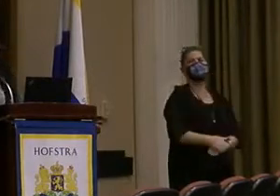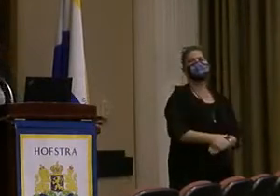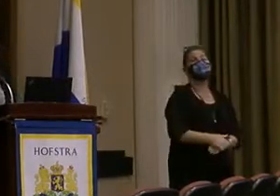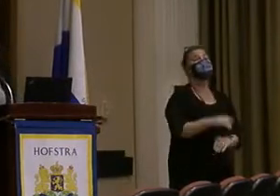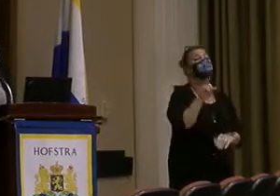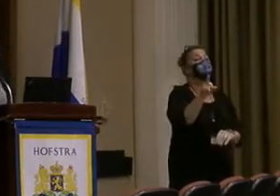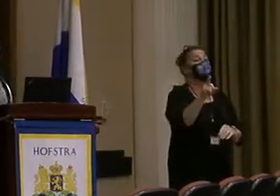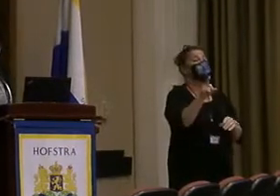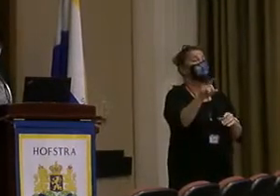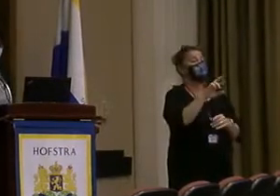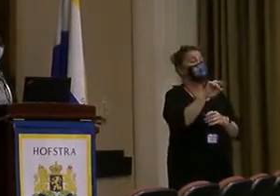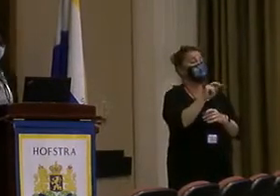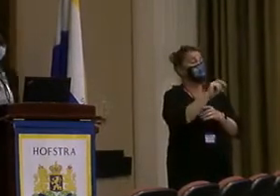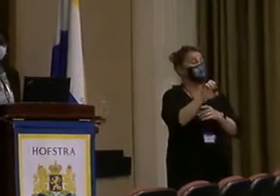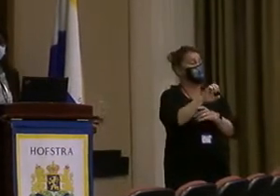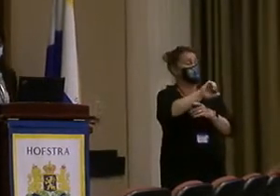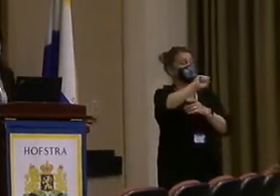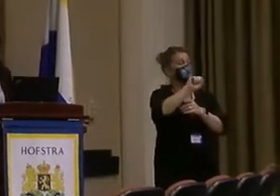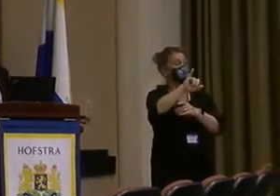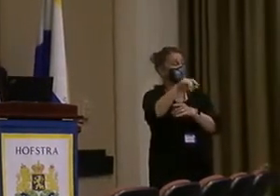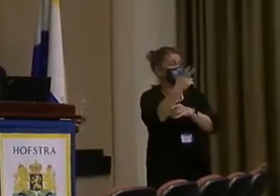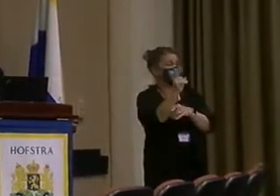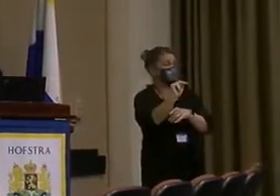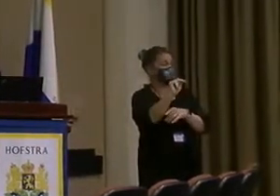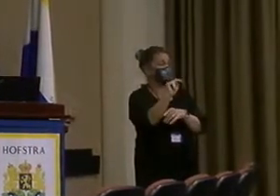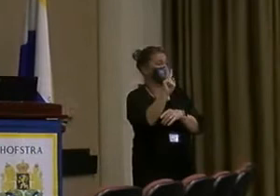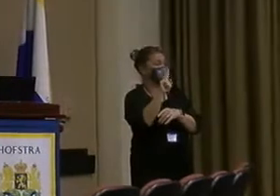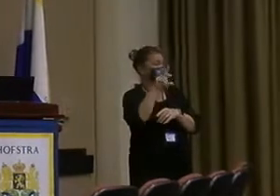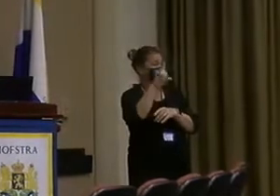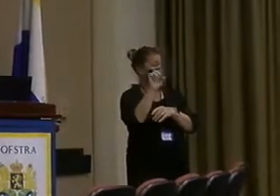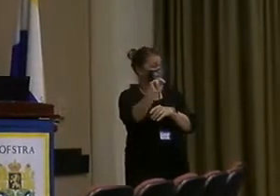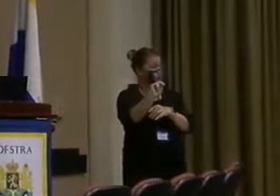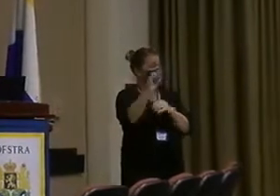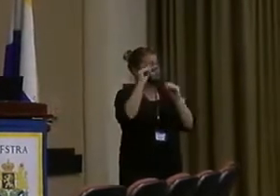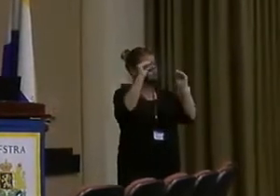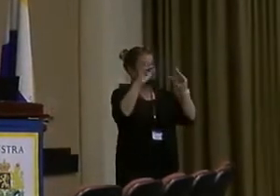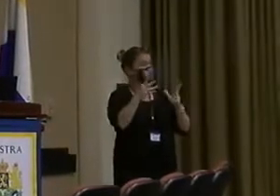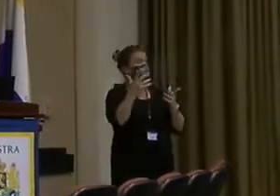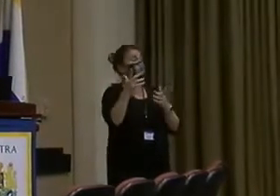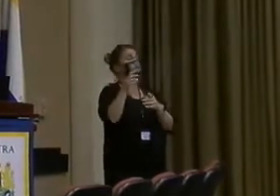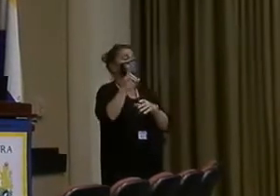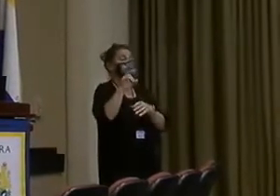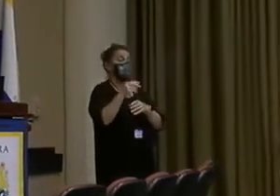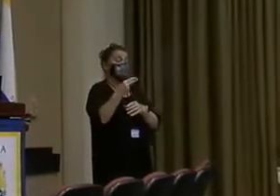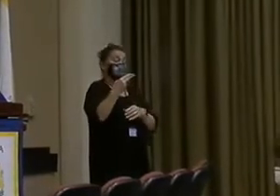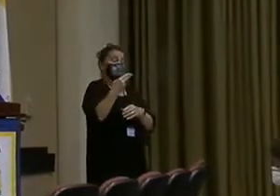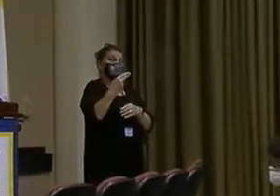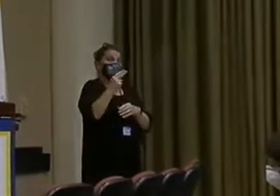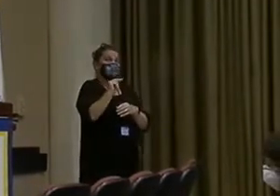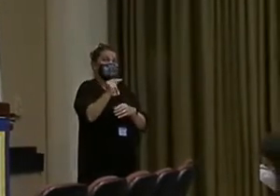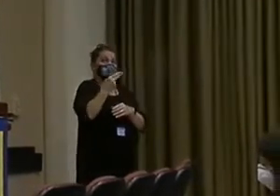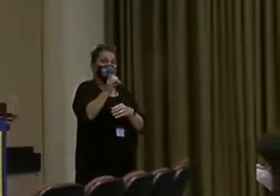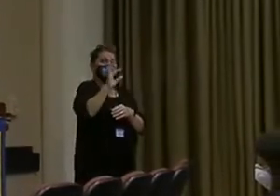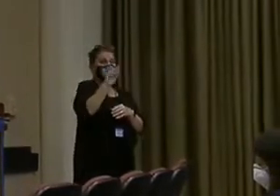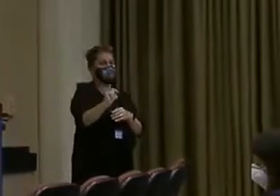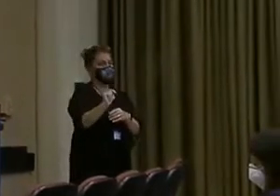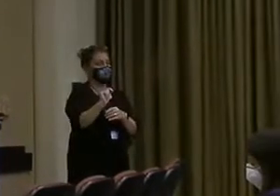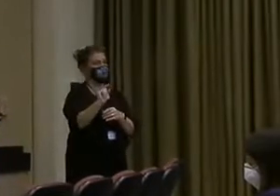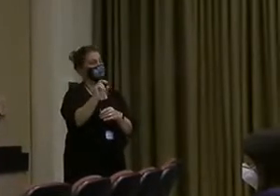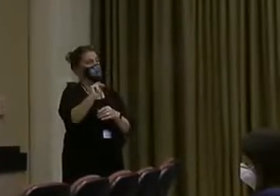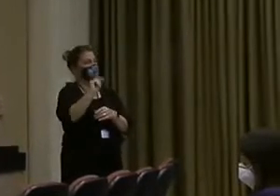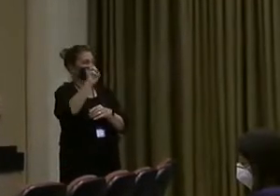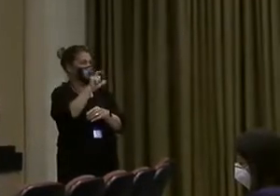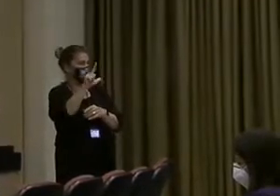So I'm Renee McLeod-Sorgen. I'm the Vice Dean and Professor of the Hofstra Northwell School of Nursing and Physician Assistant